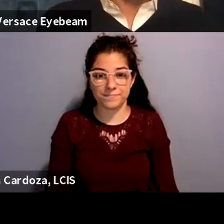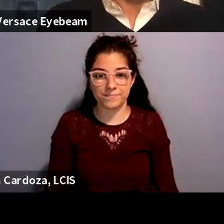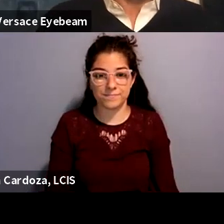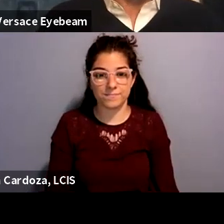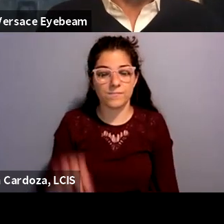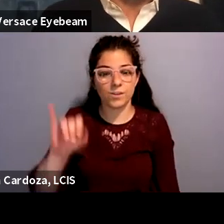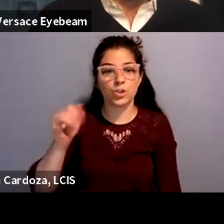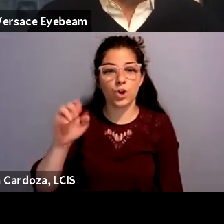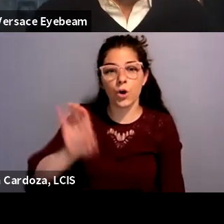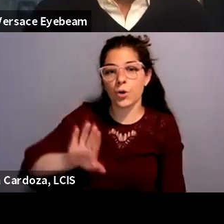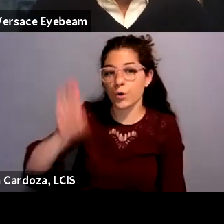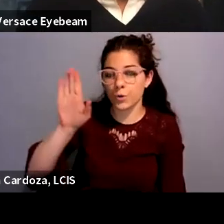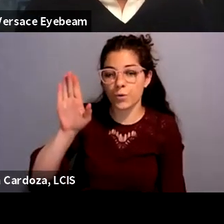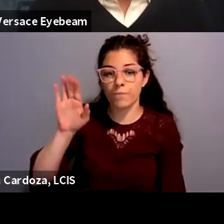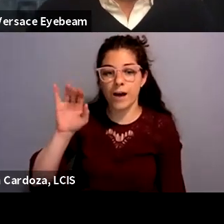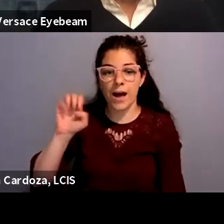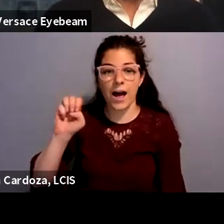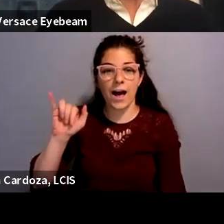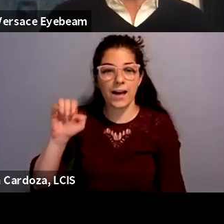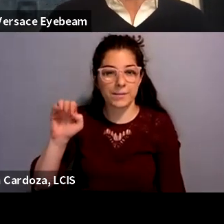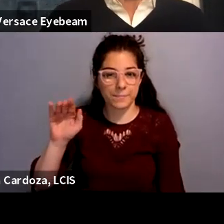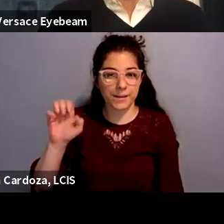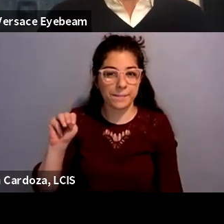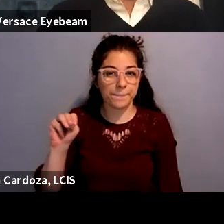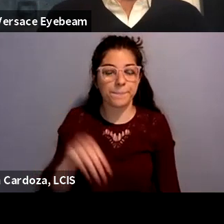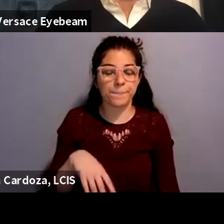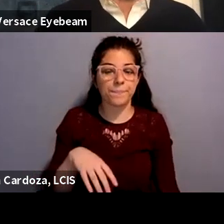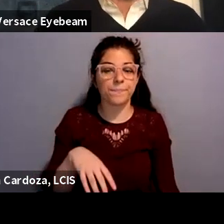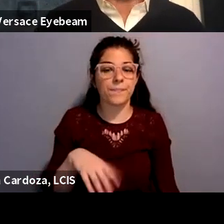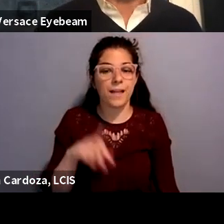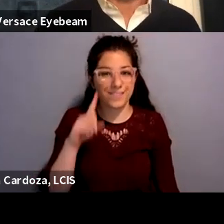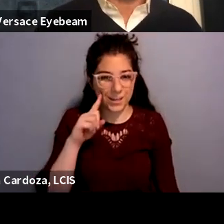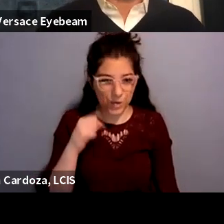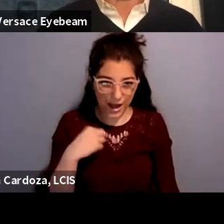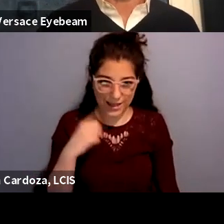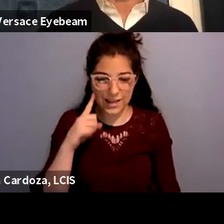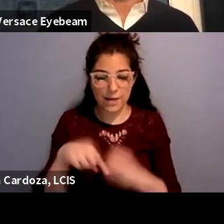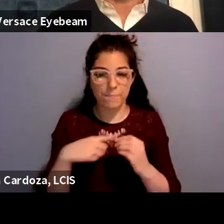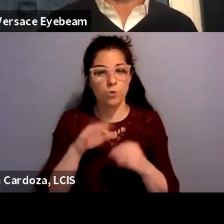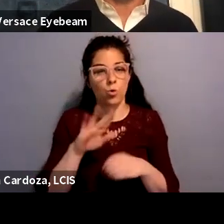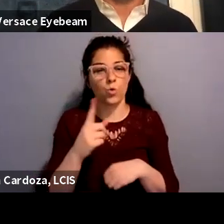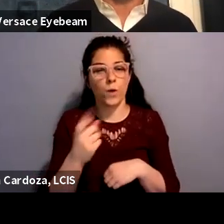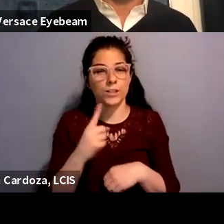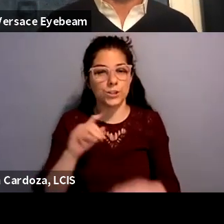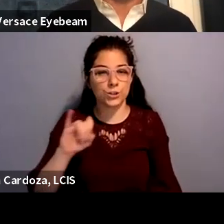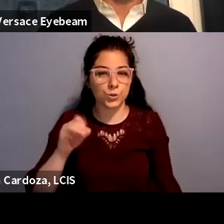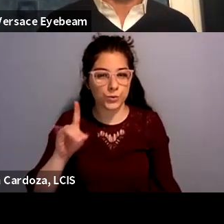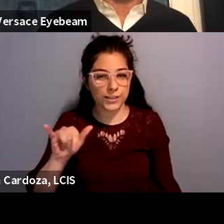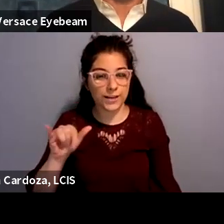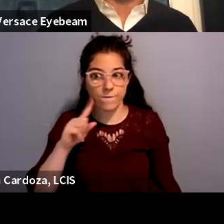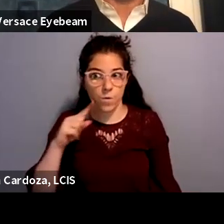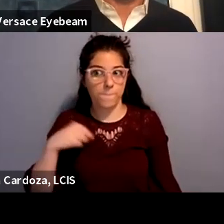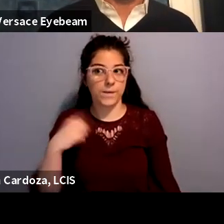This is Joe Versace from Eyebeam. I think when I think about your question, Judy, to me, what comes